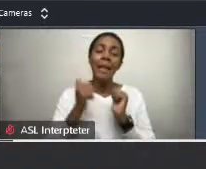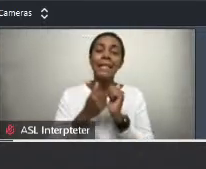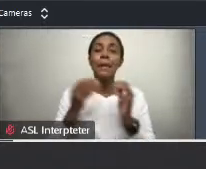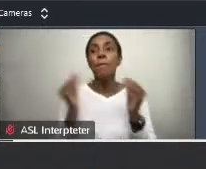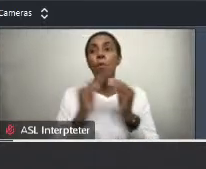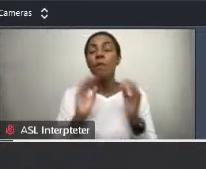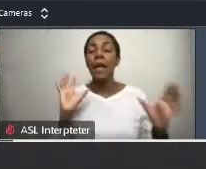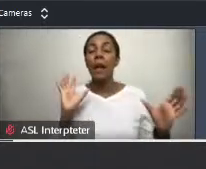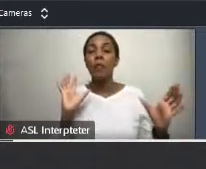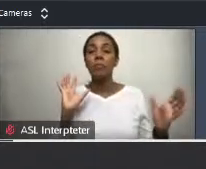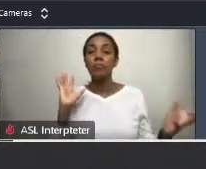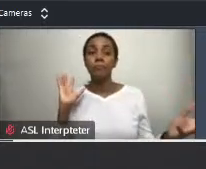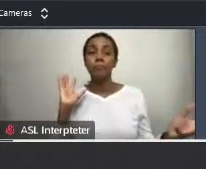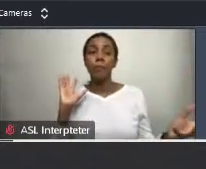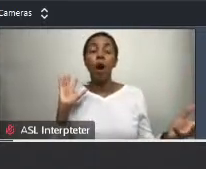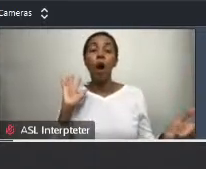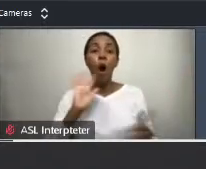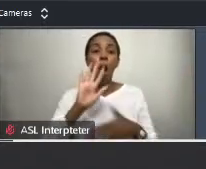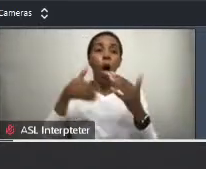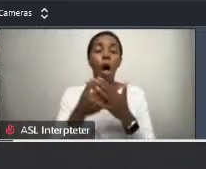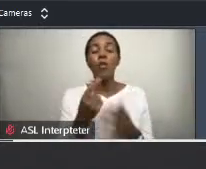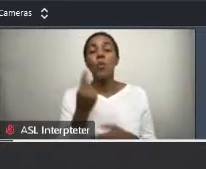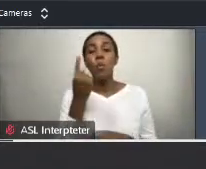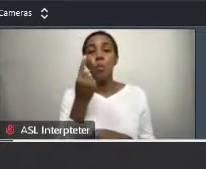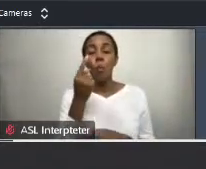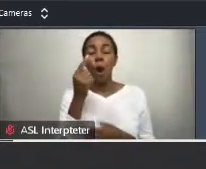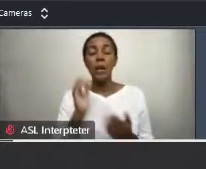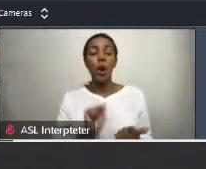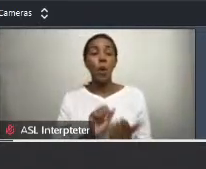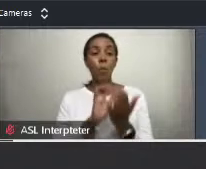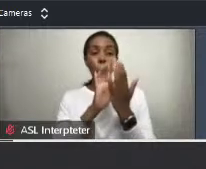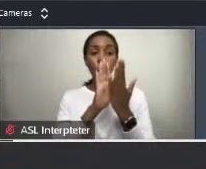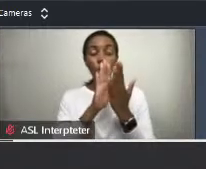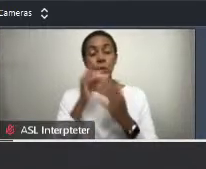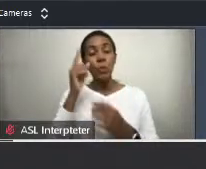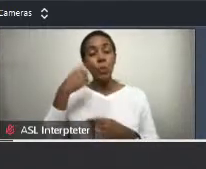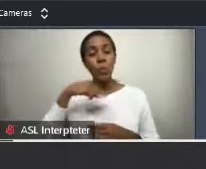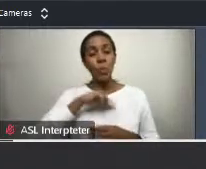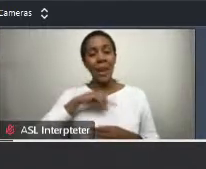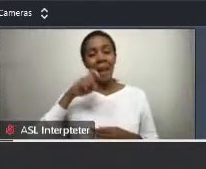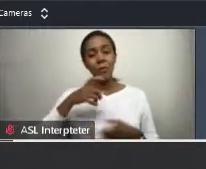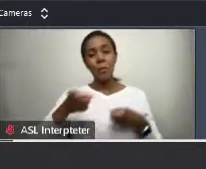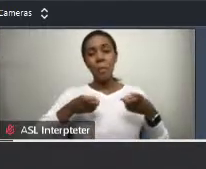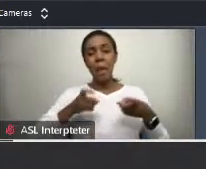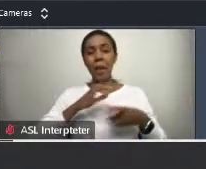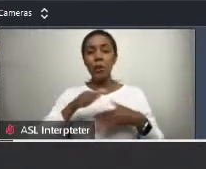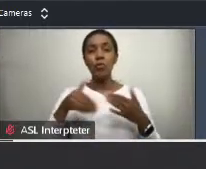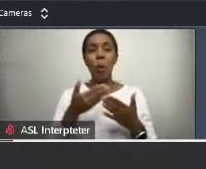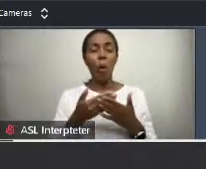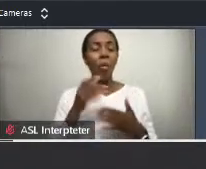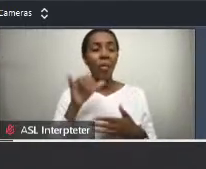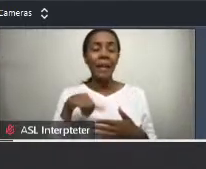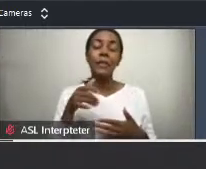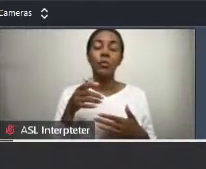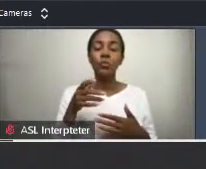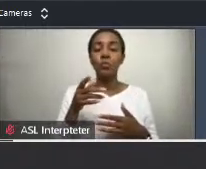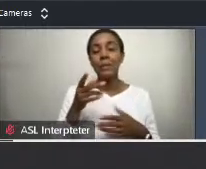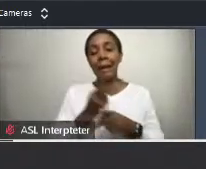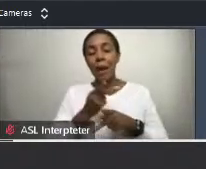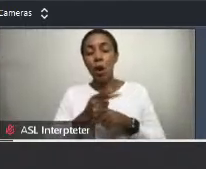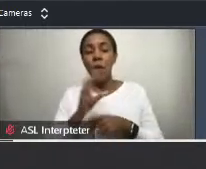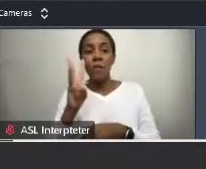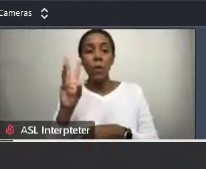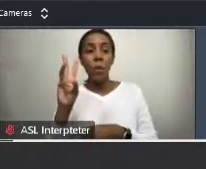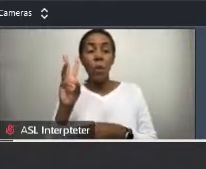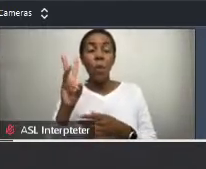all-in-one approach, where we have to manage all those little factors to ensure that we can treat the wastewater successfully. That's what it really comes down